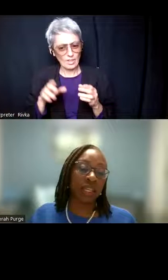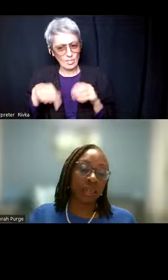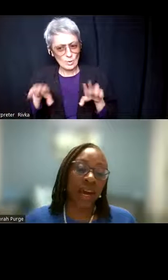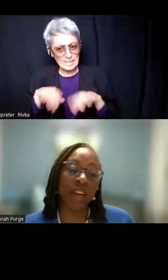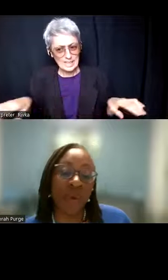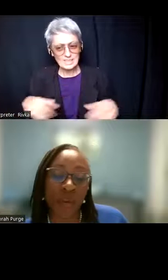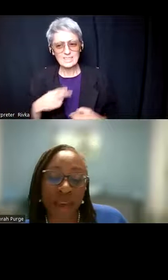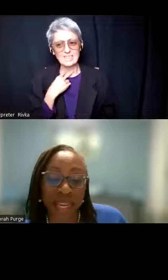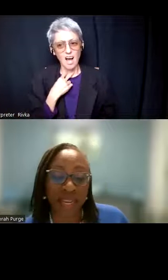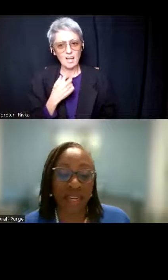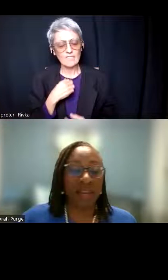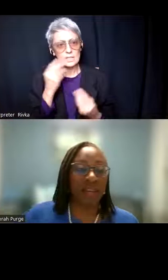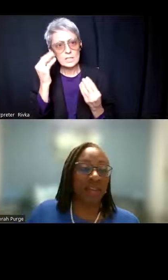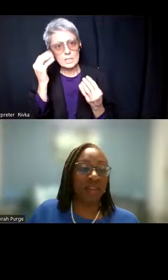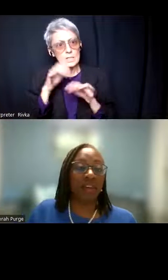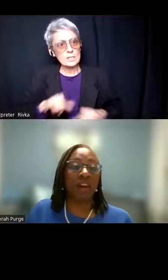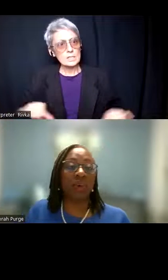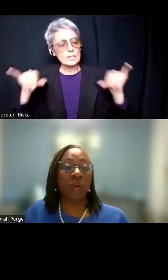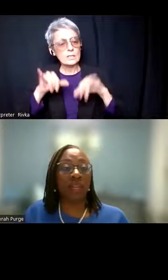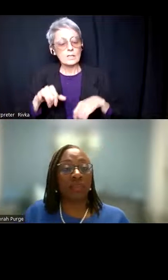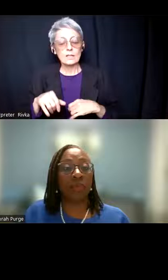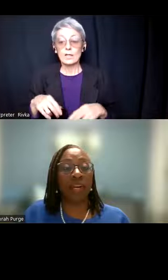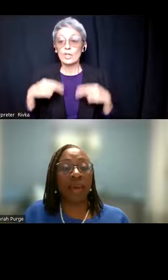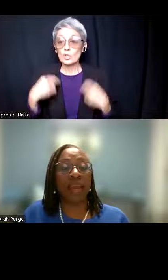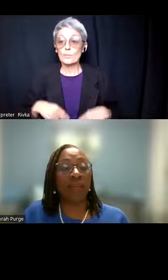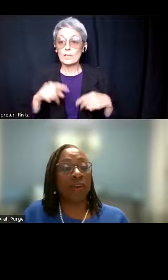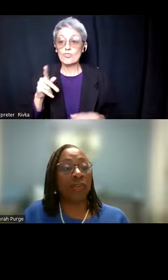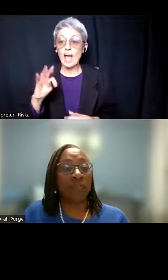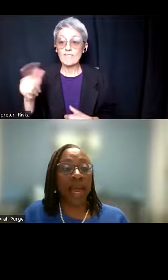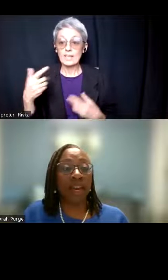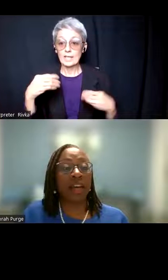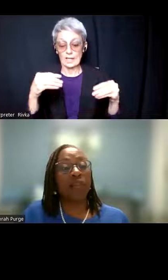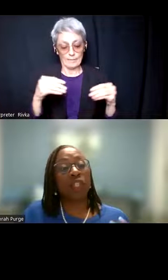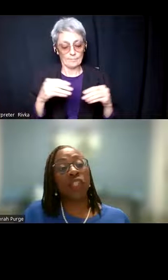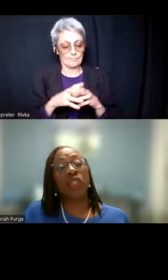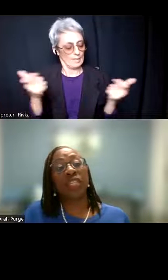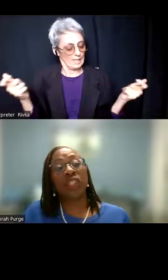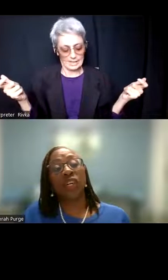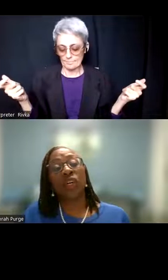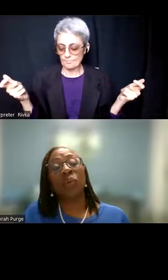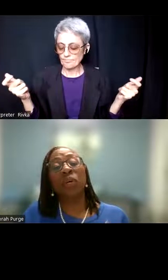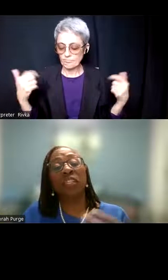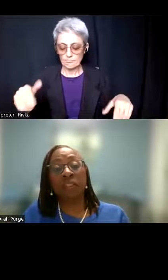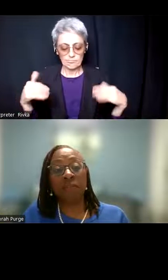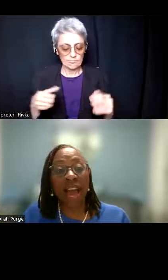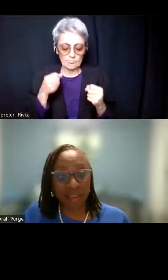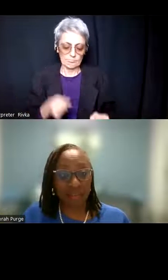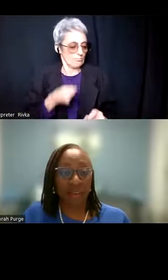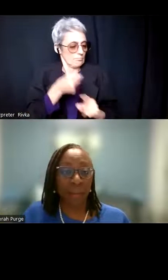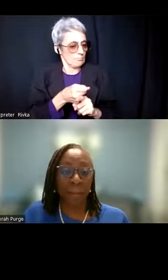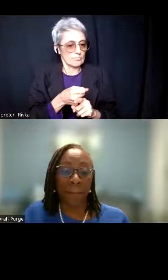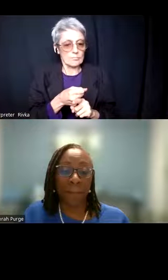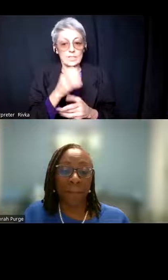We talked about human trafficking is another one that's pretty big and very traumatic for the students who